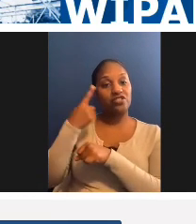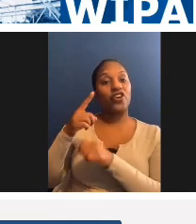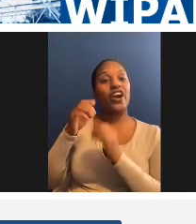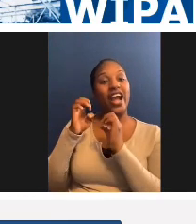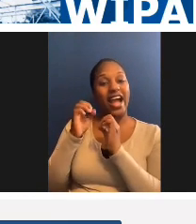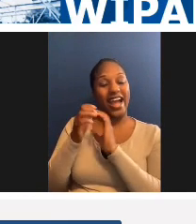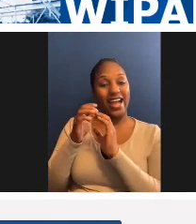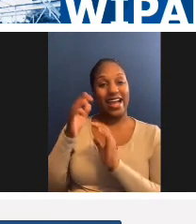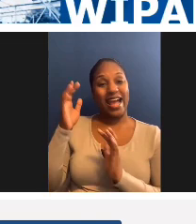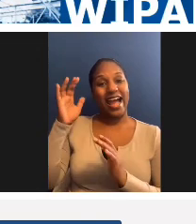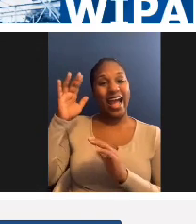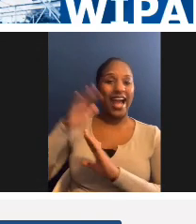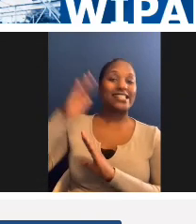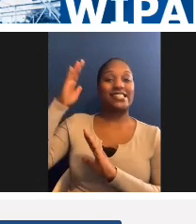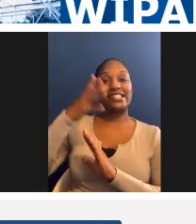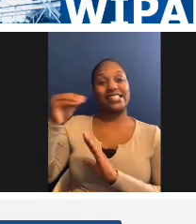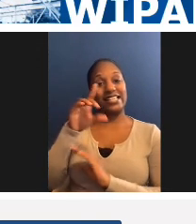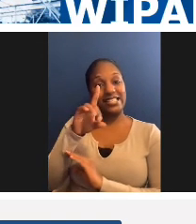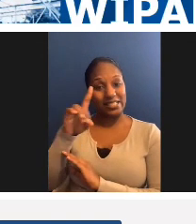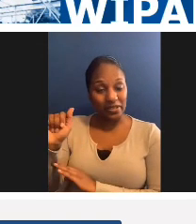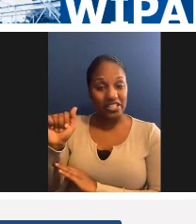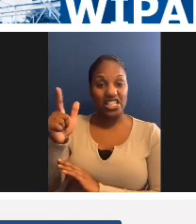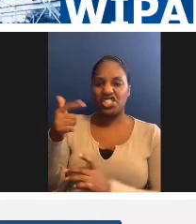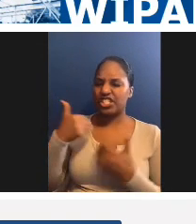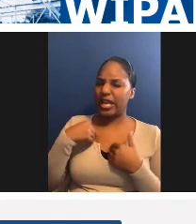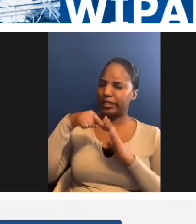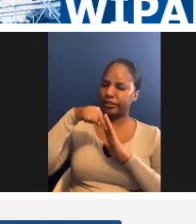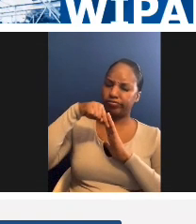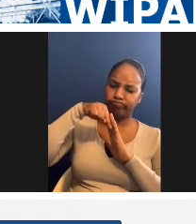Disabilities. She has extensive